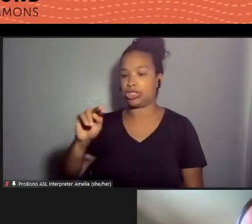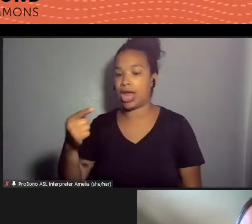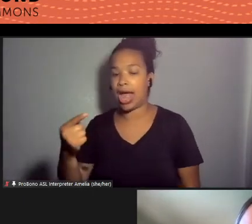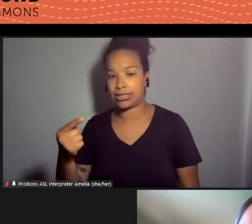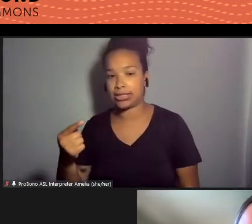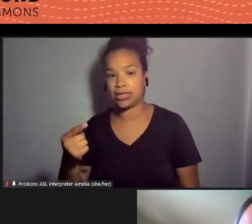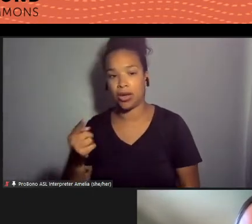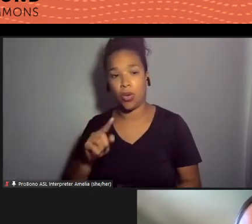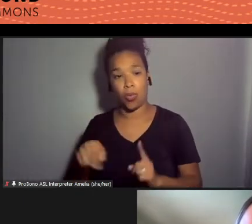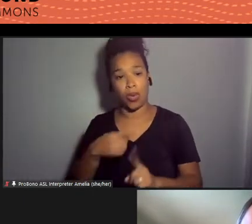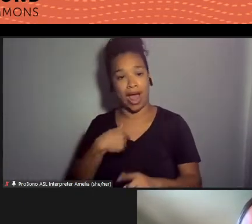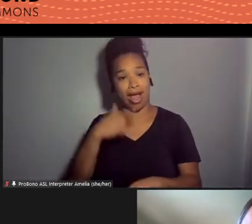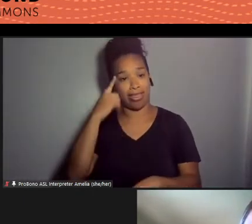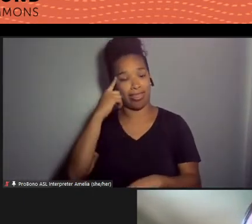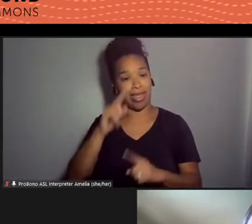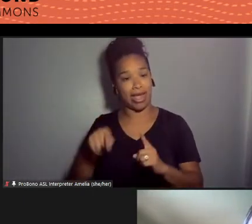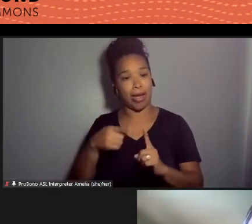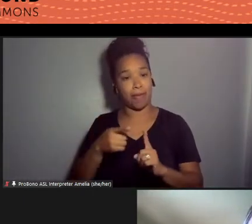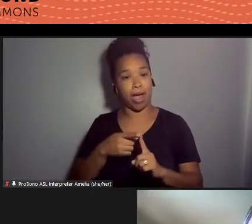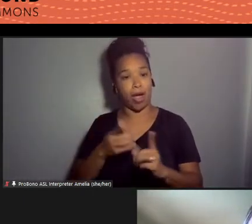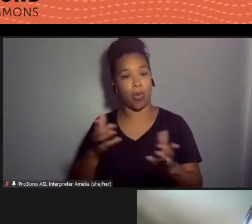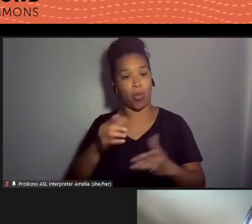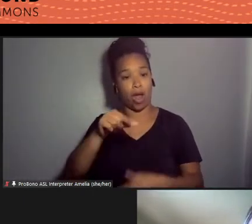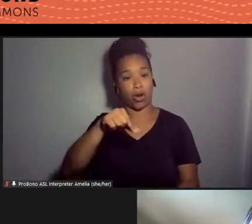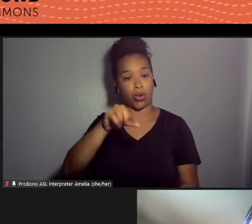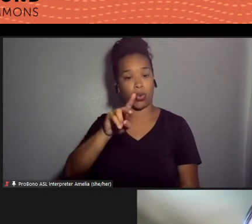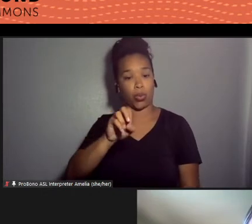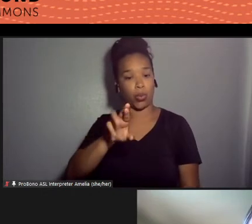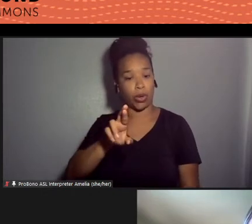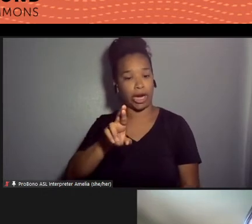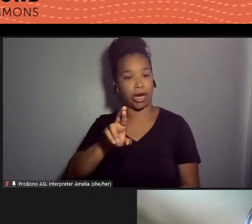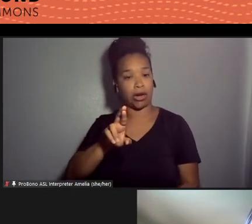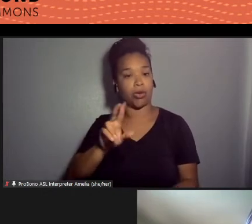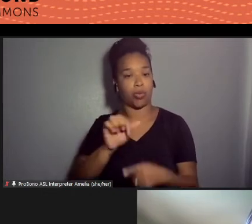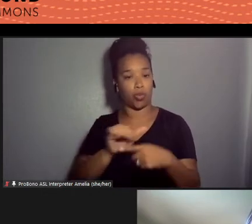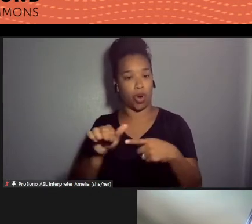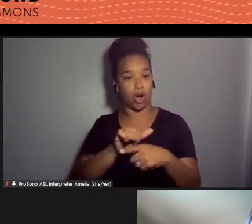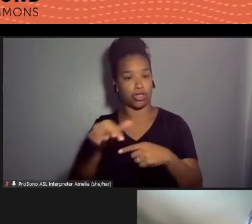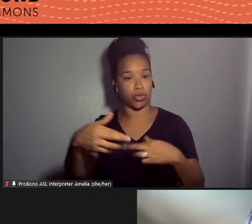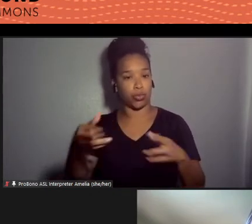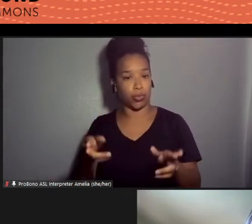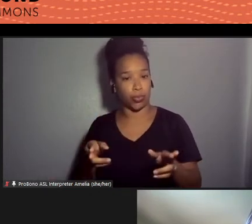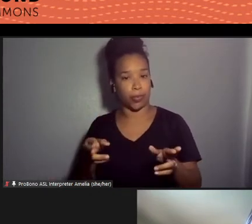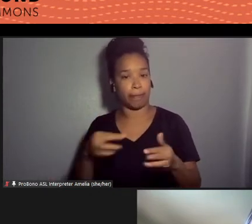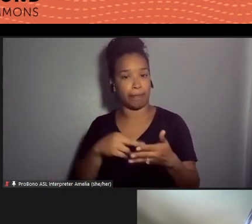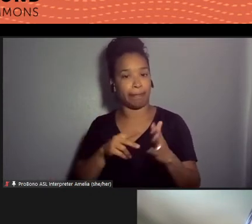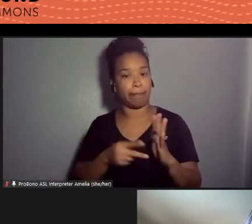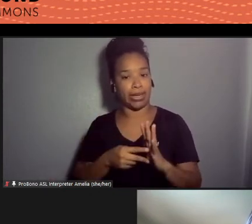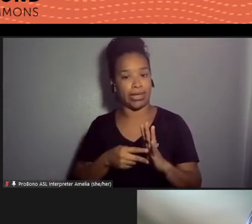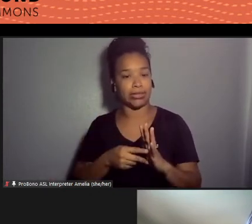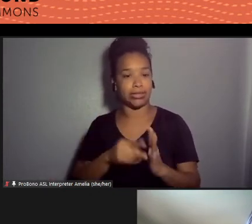about what a queer rehearsal room is, has become kind of the central